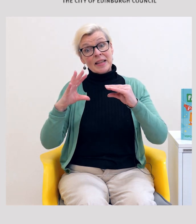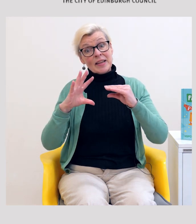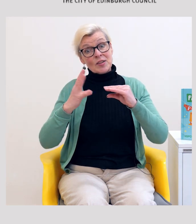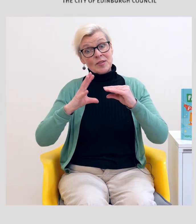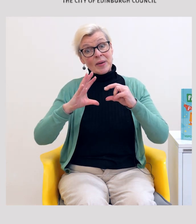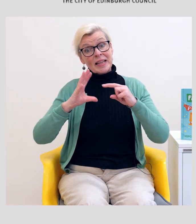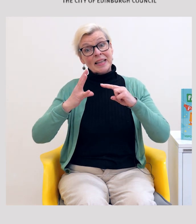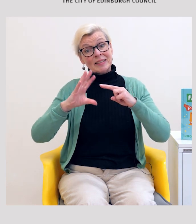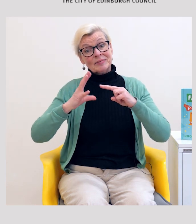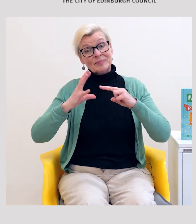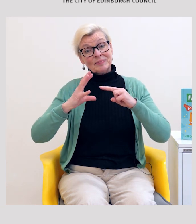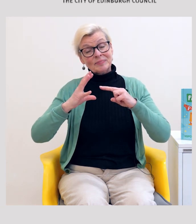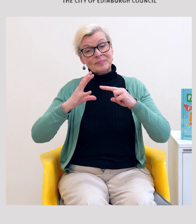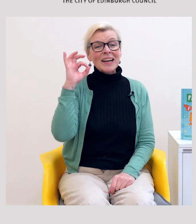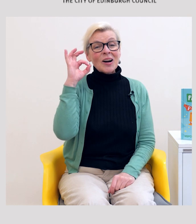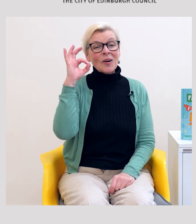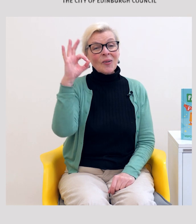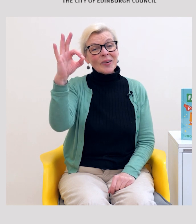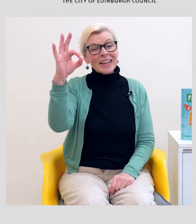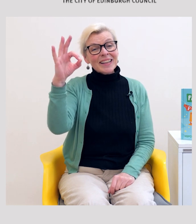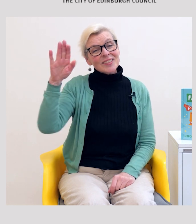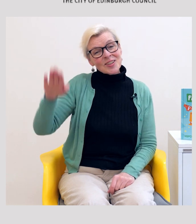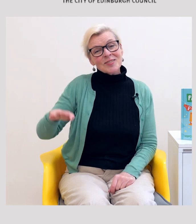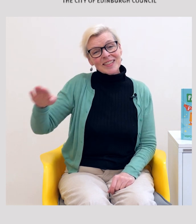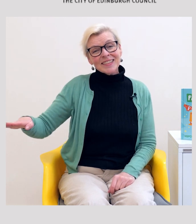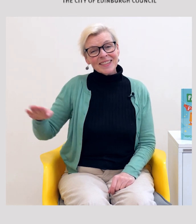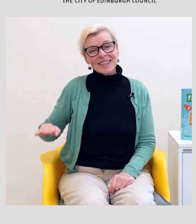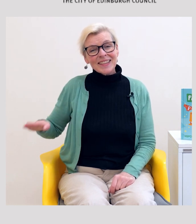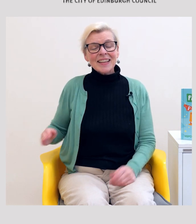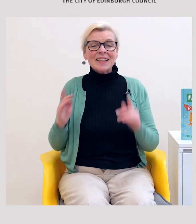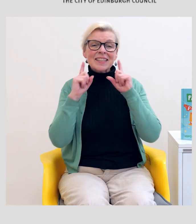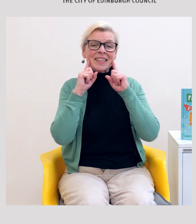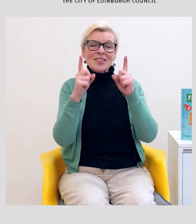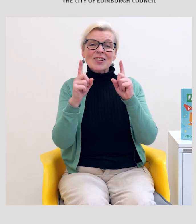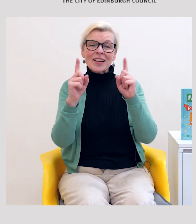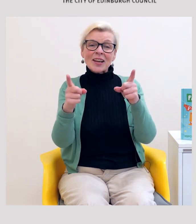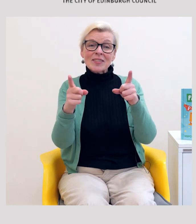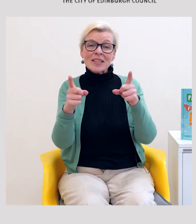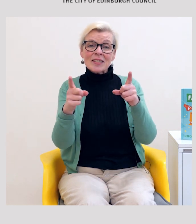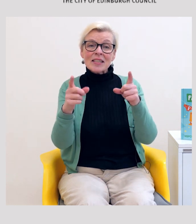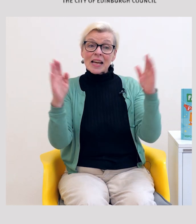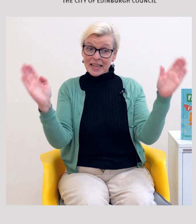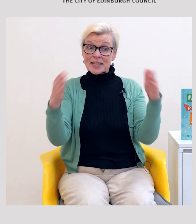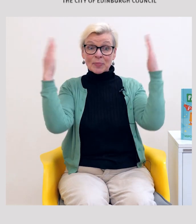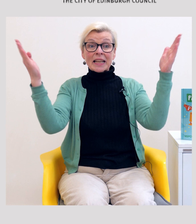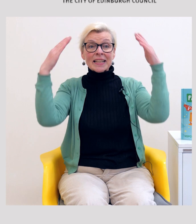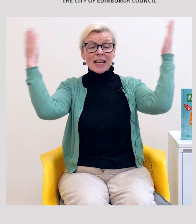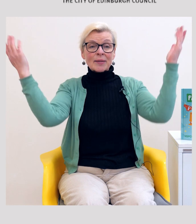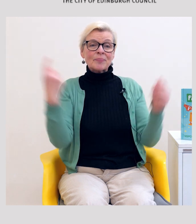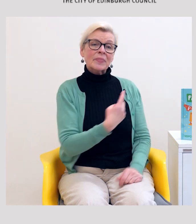practicing their spelling. Okay, children, the teacher announces,